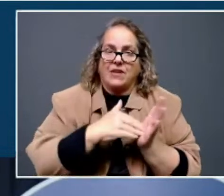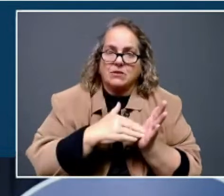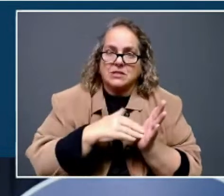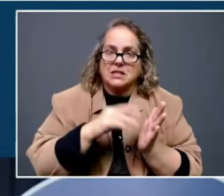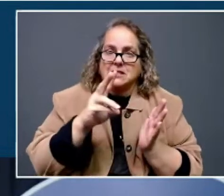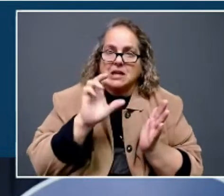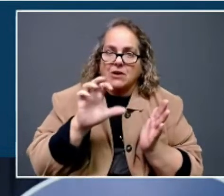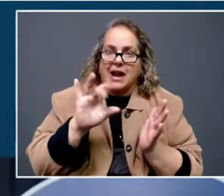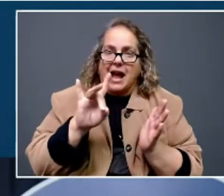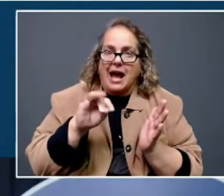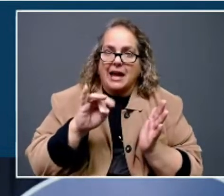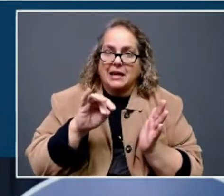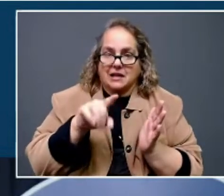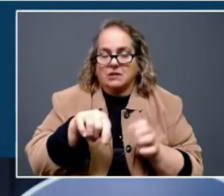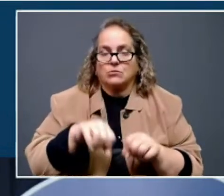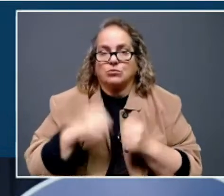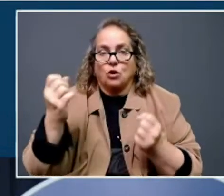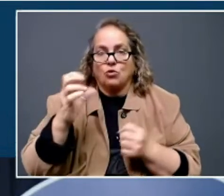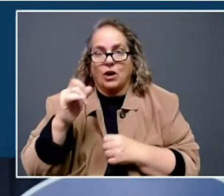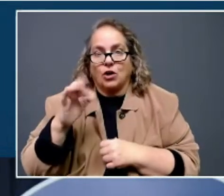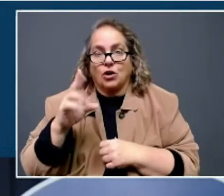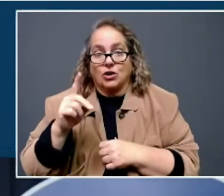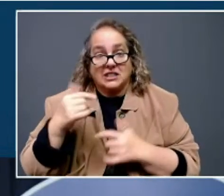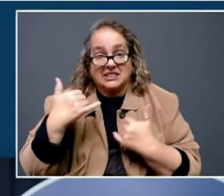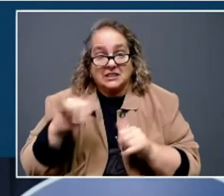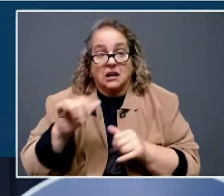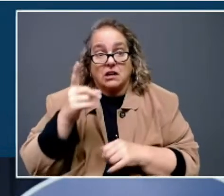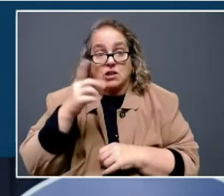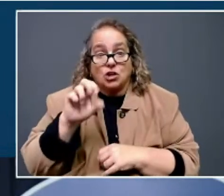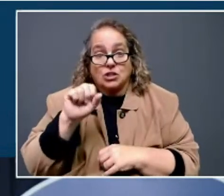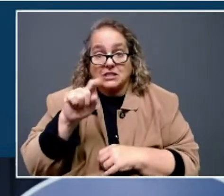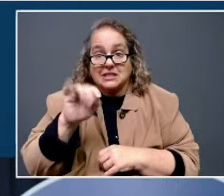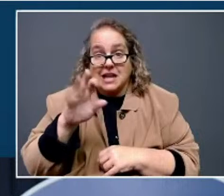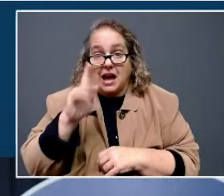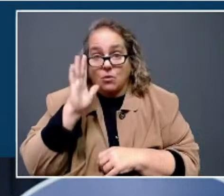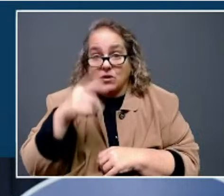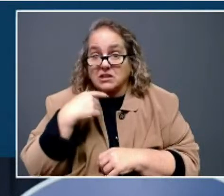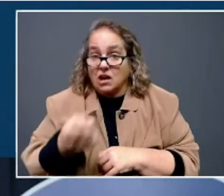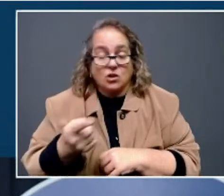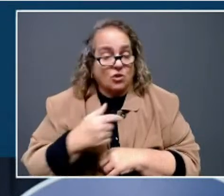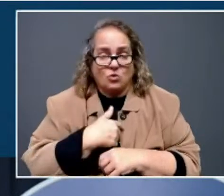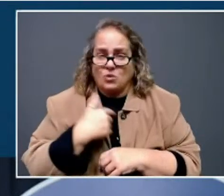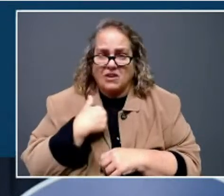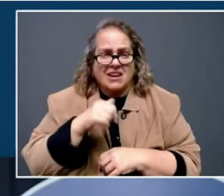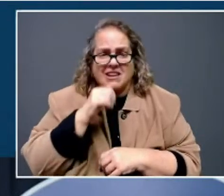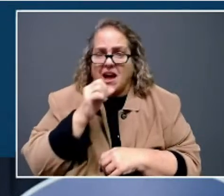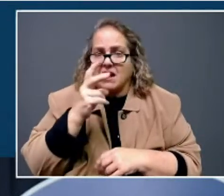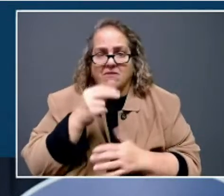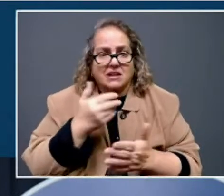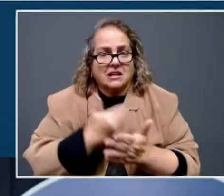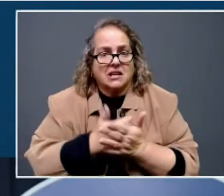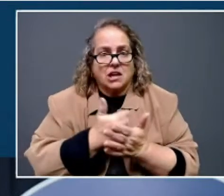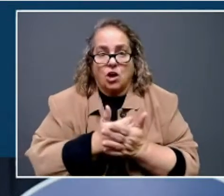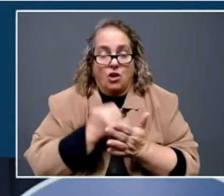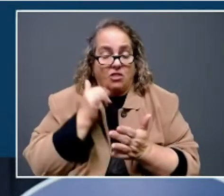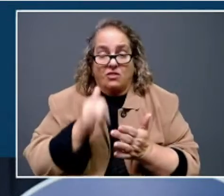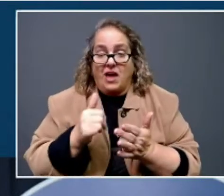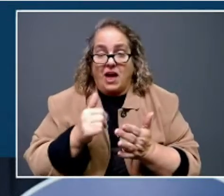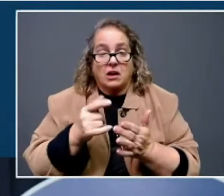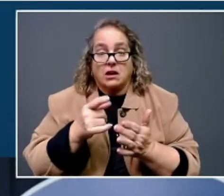30,680. And still, as Dr. Stack will tell you, we are nowhere near the overall incident rate that we are seeing in New